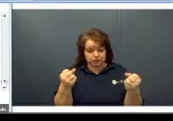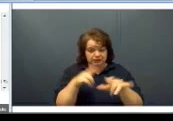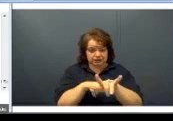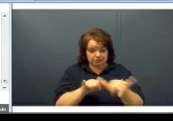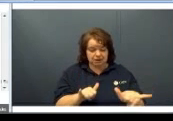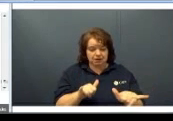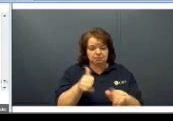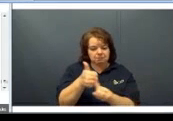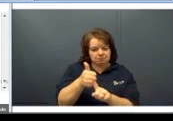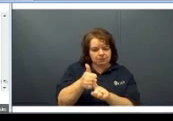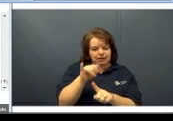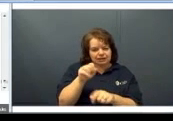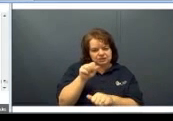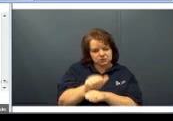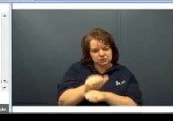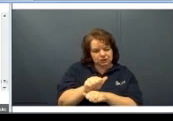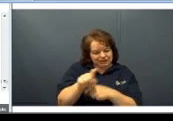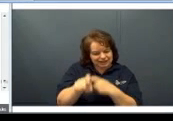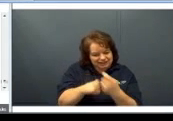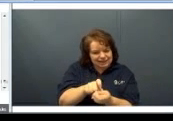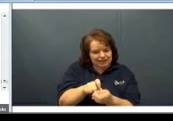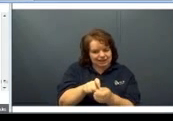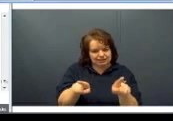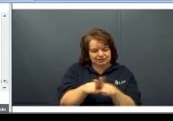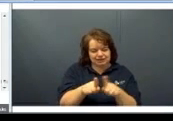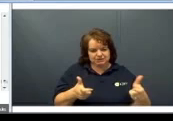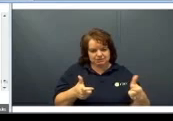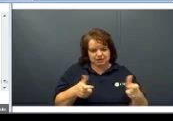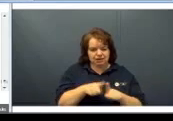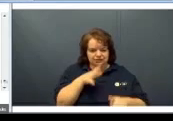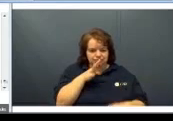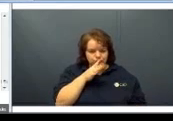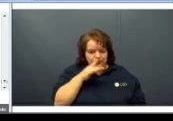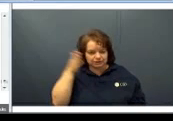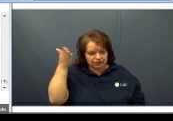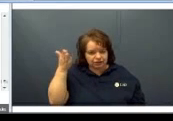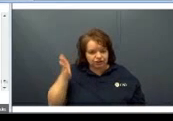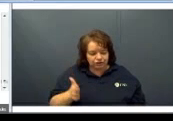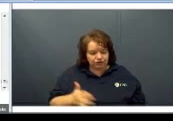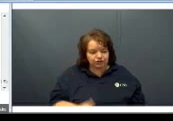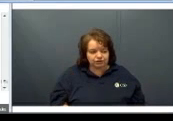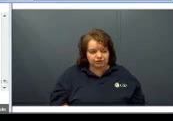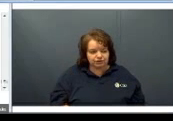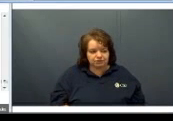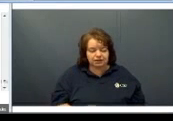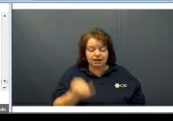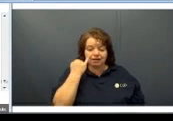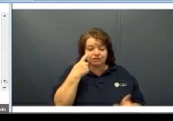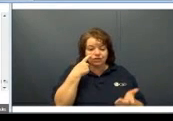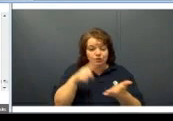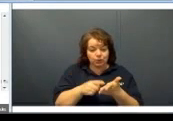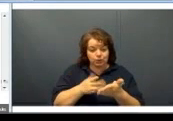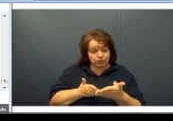You're looking at the interpreter working at the same time who is working at exactly the same speed.